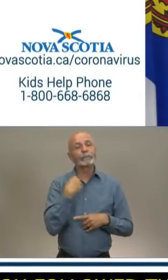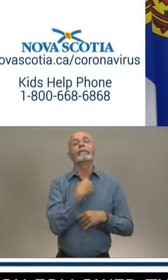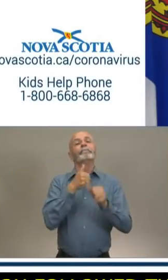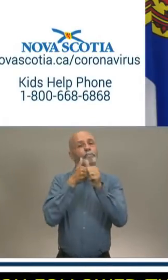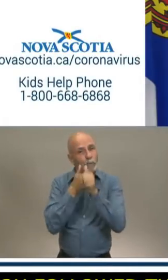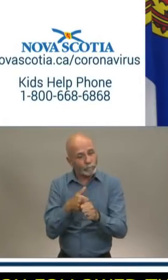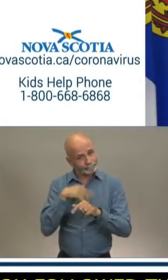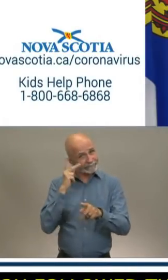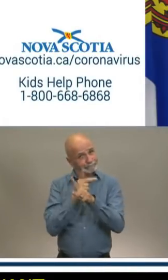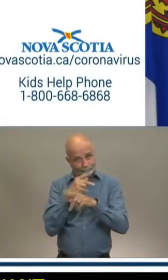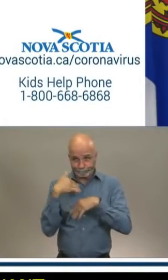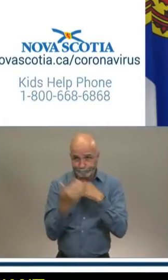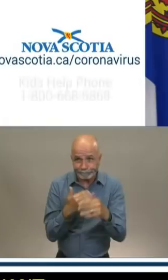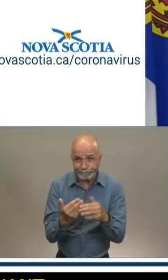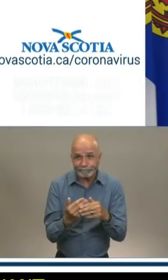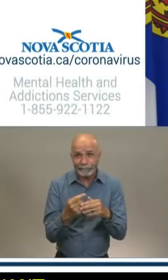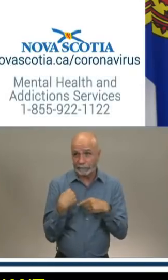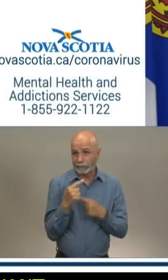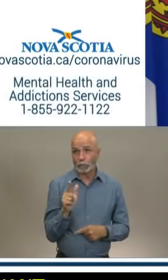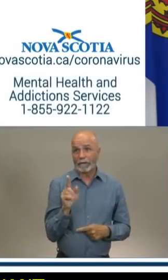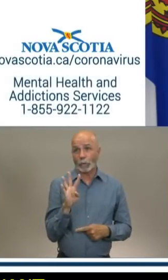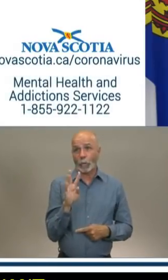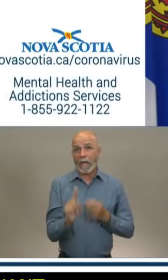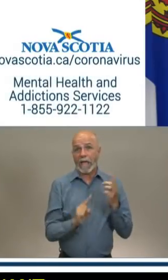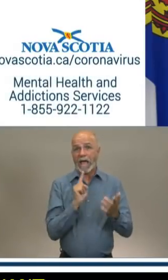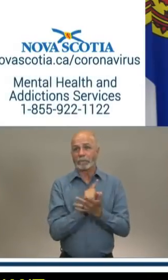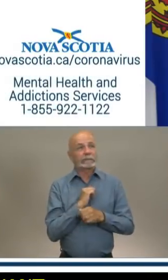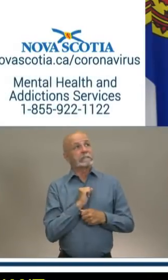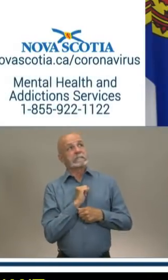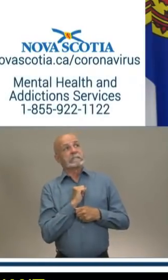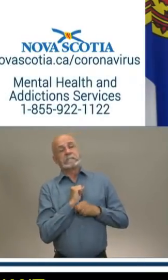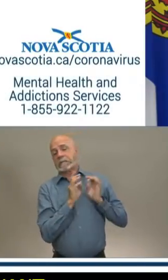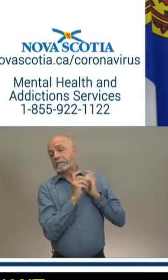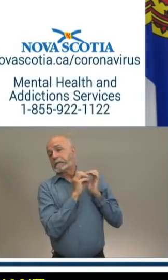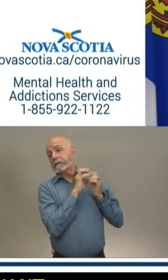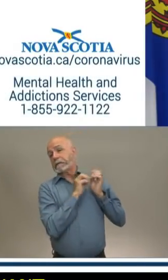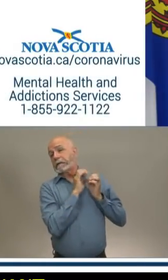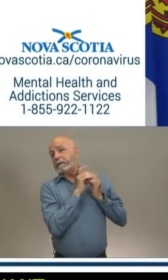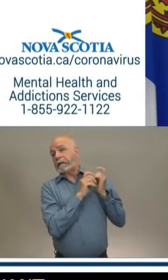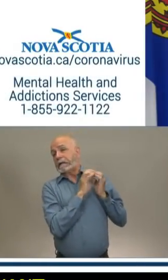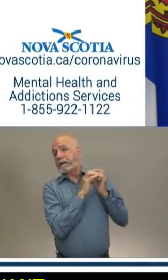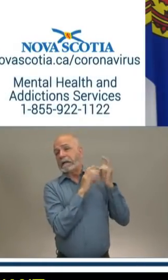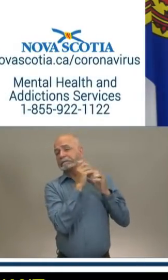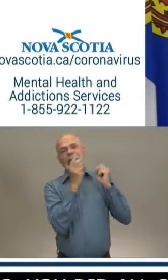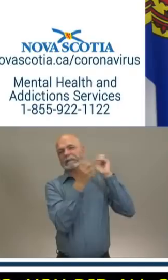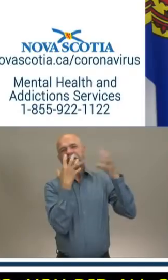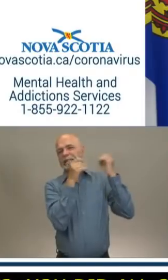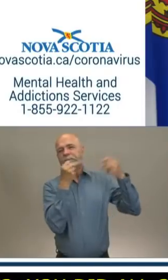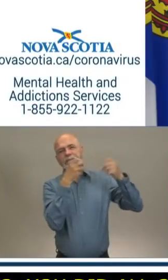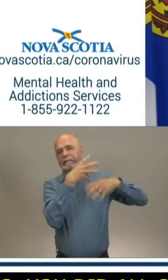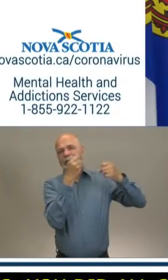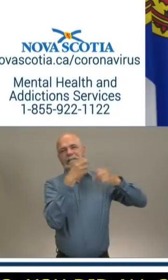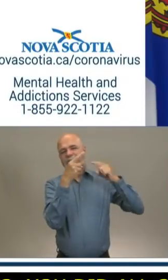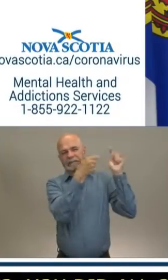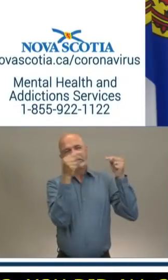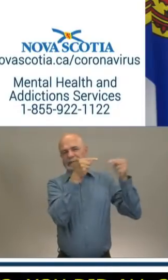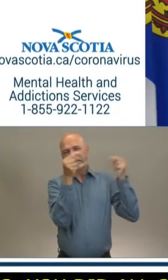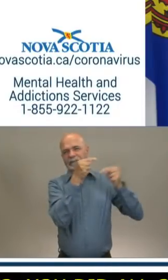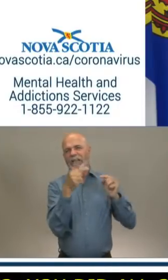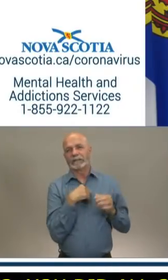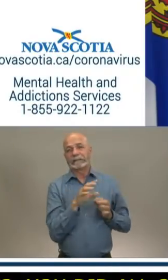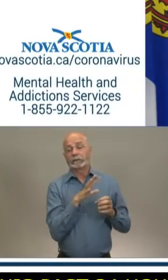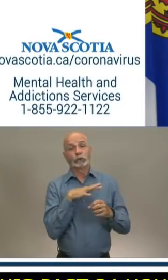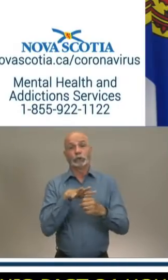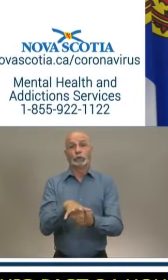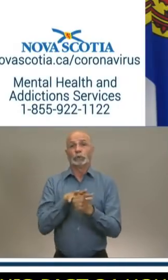24 hours were difficult to watch. People facing off and yelling at one another. And the stress of COVID is a lot